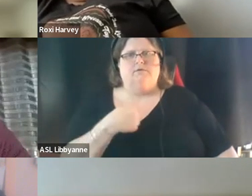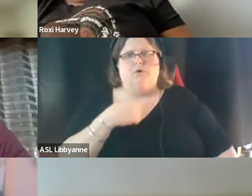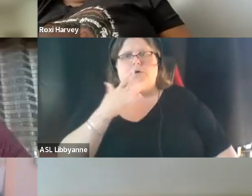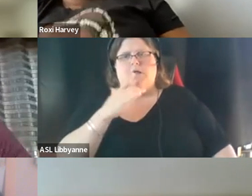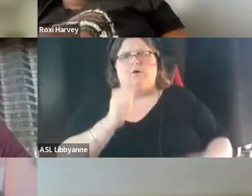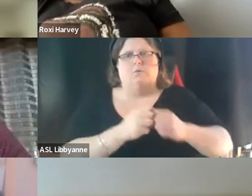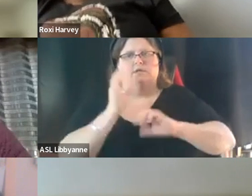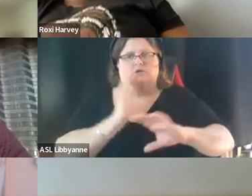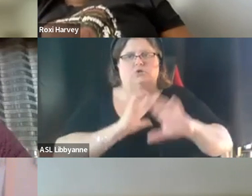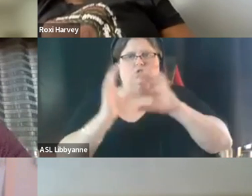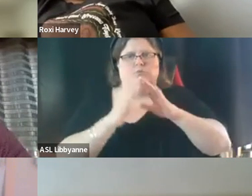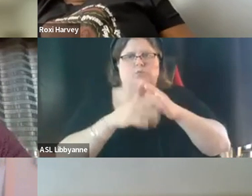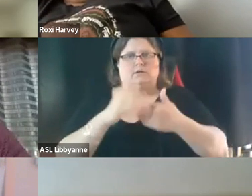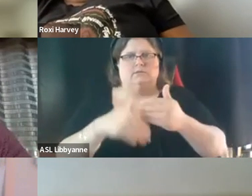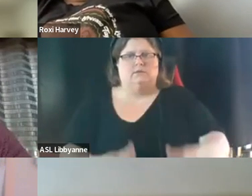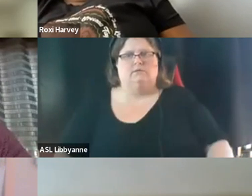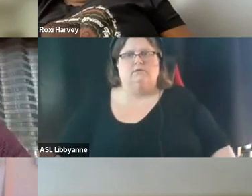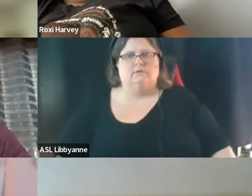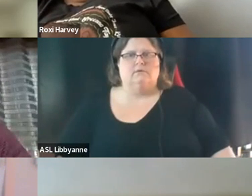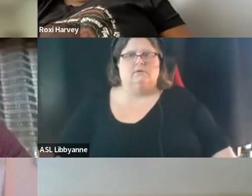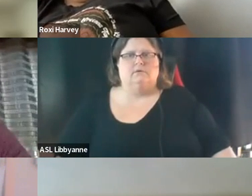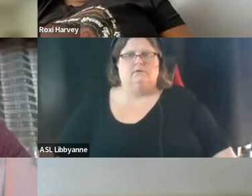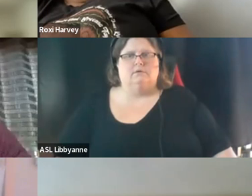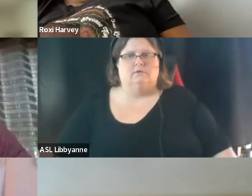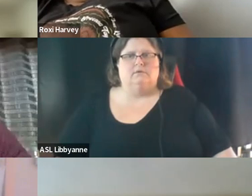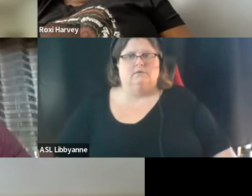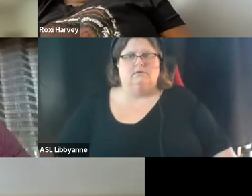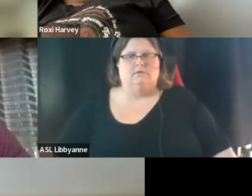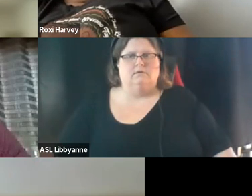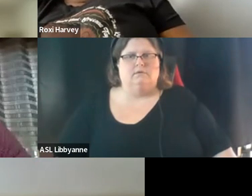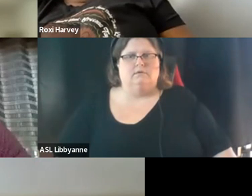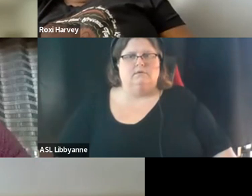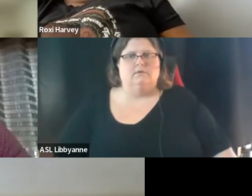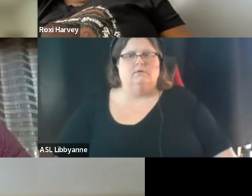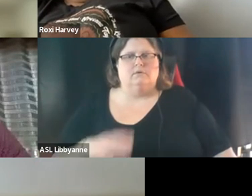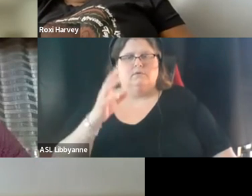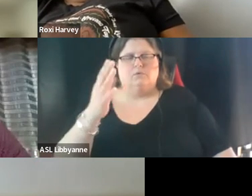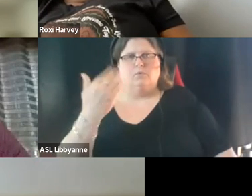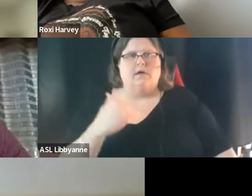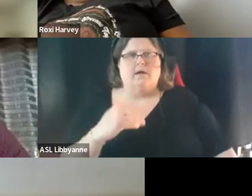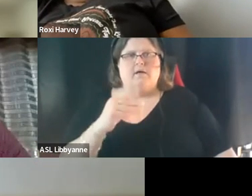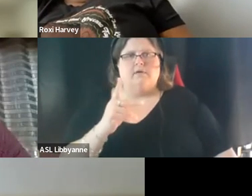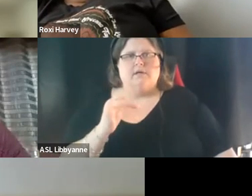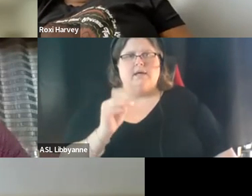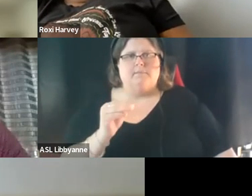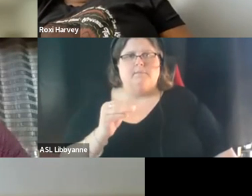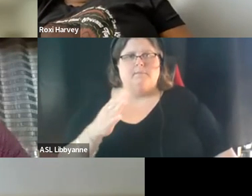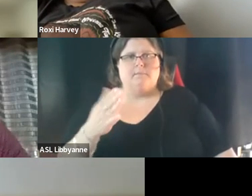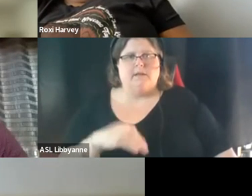process. Thank you so much, Sonia. We have Charlie Kim next.